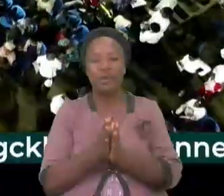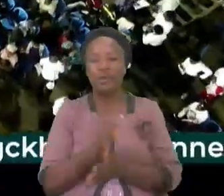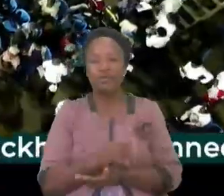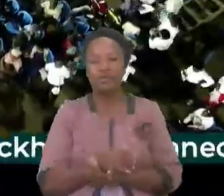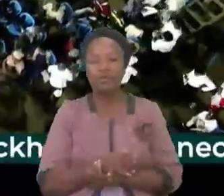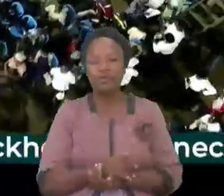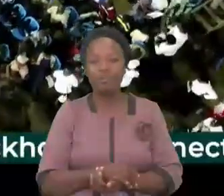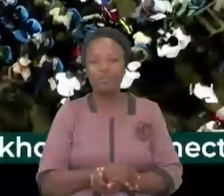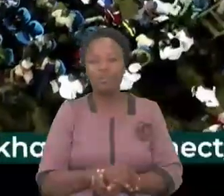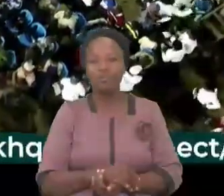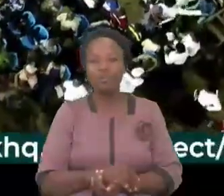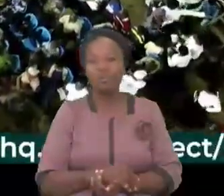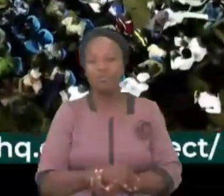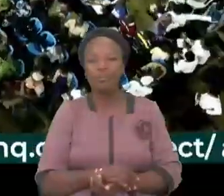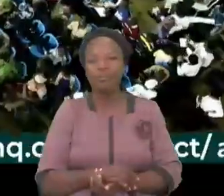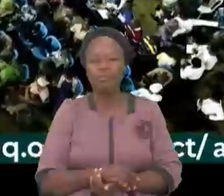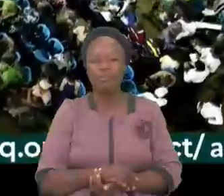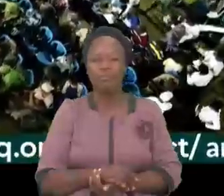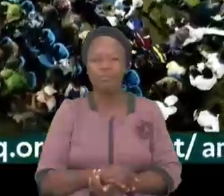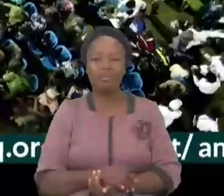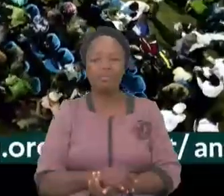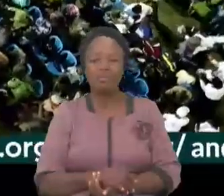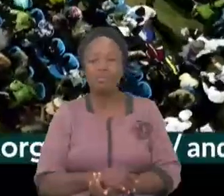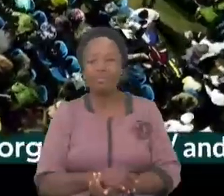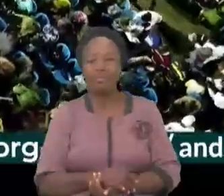Don't forget, if you are watching online